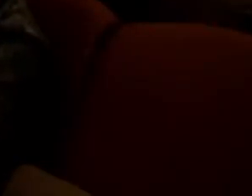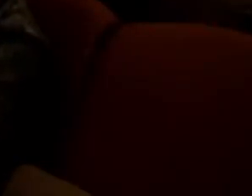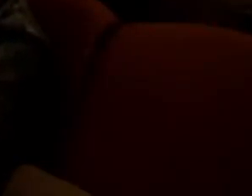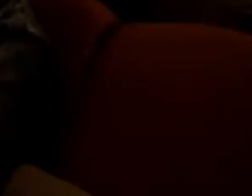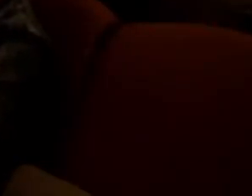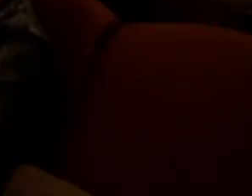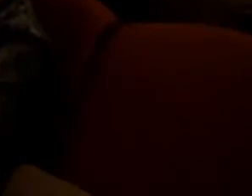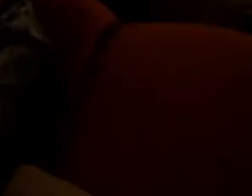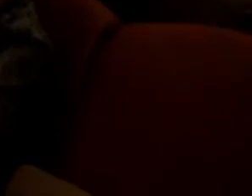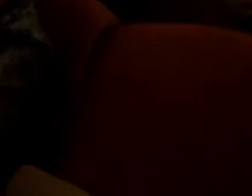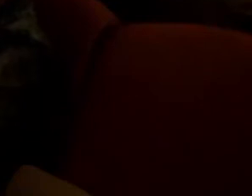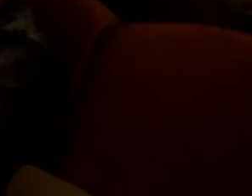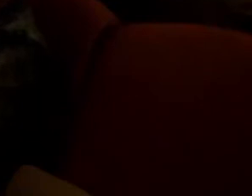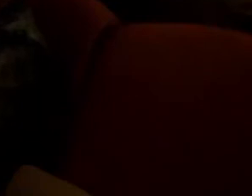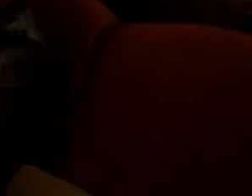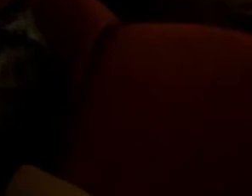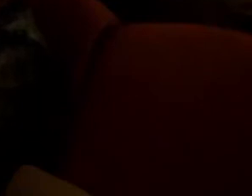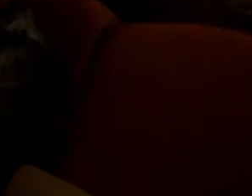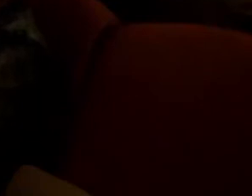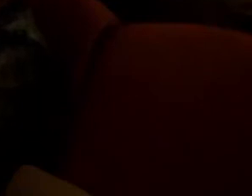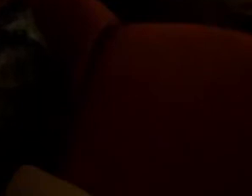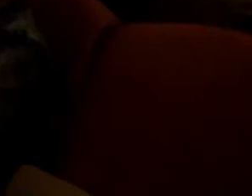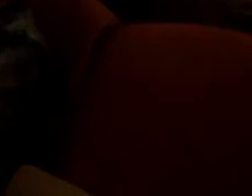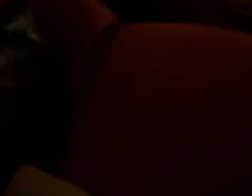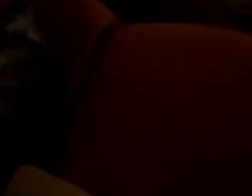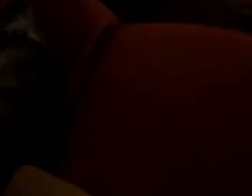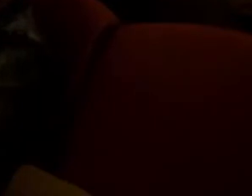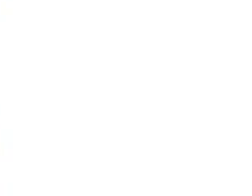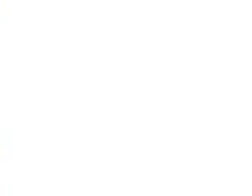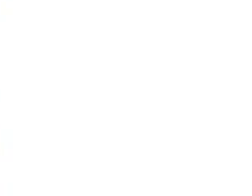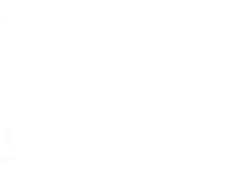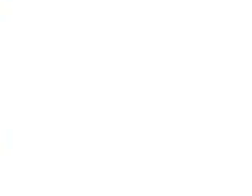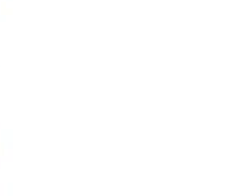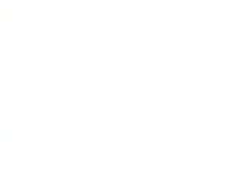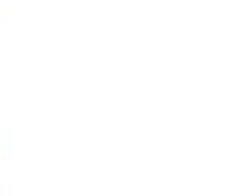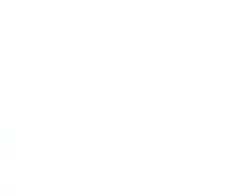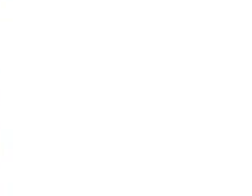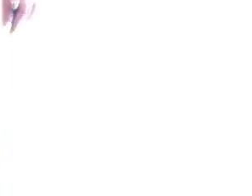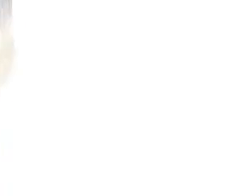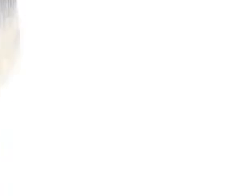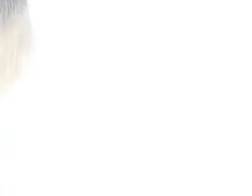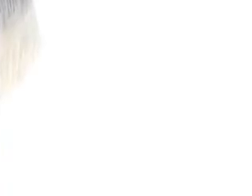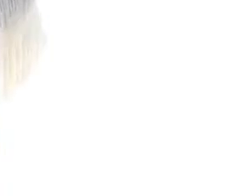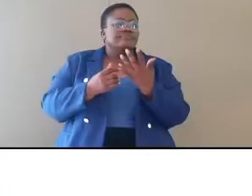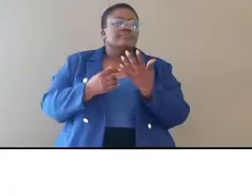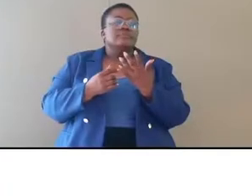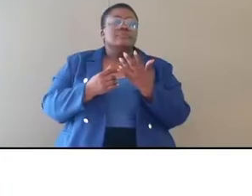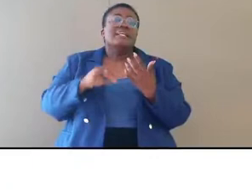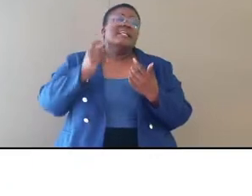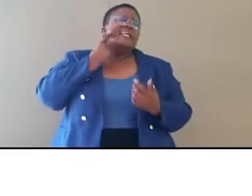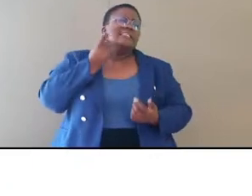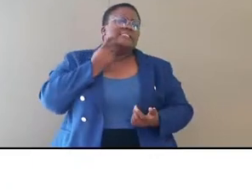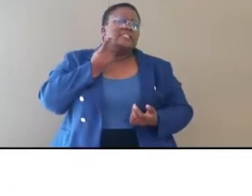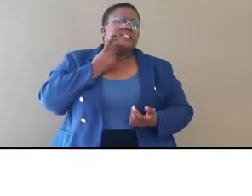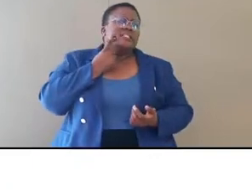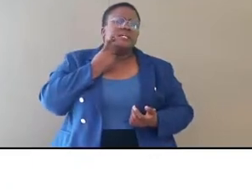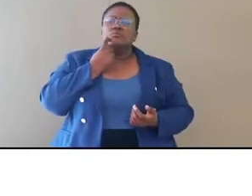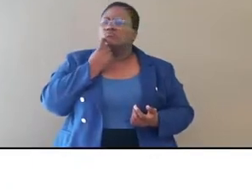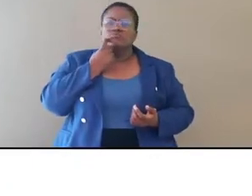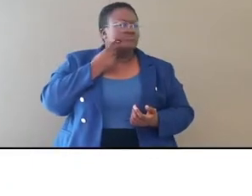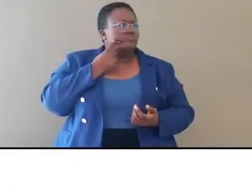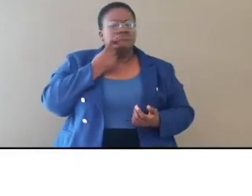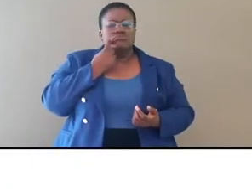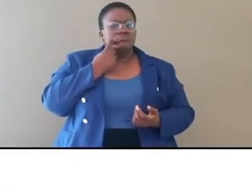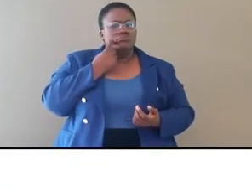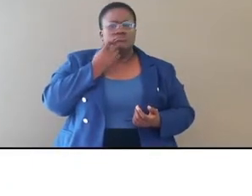men and women said and conceptualized it, and I want to know that it was not easy for them to be able, you know, to get it